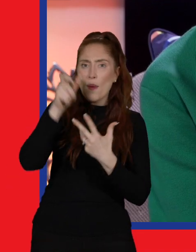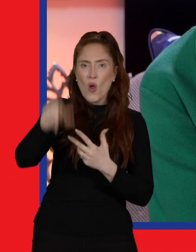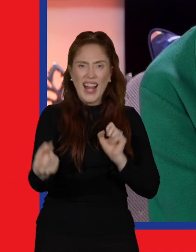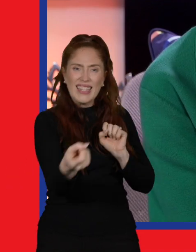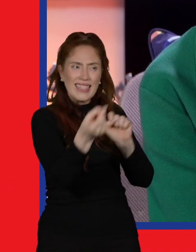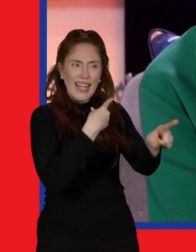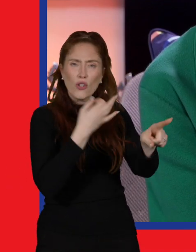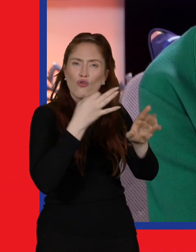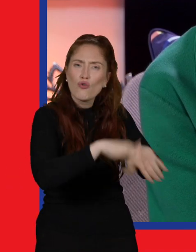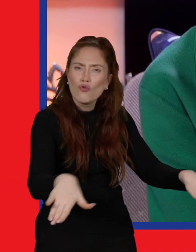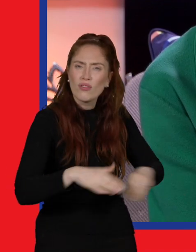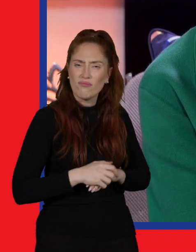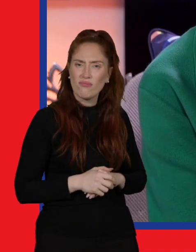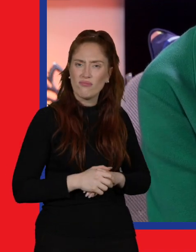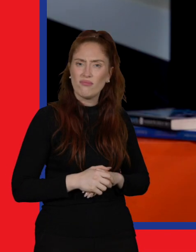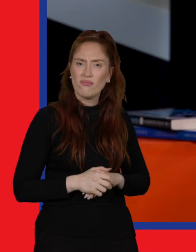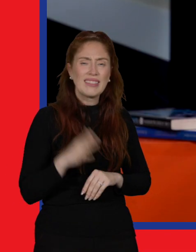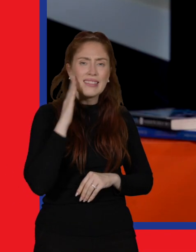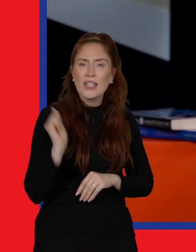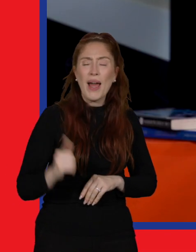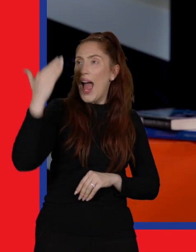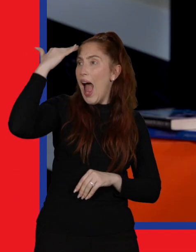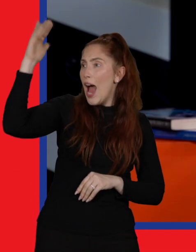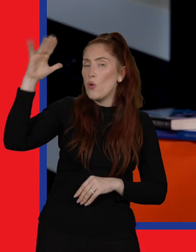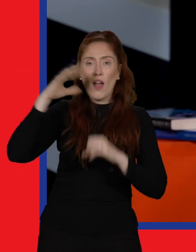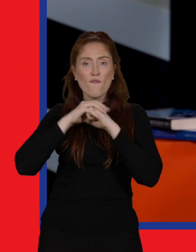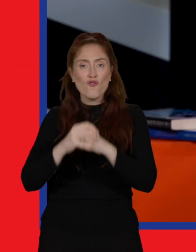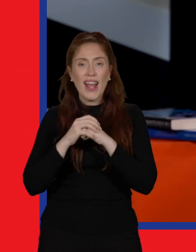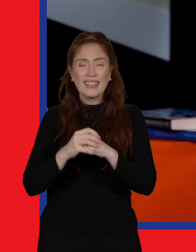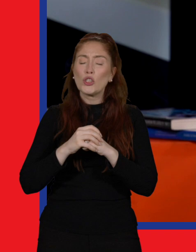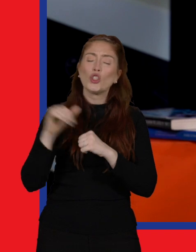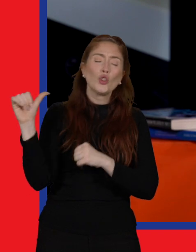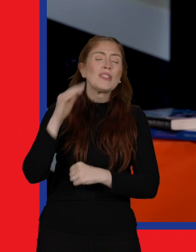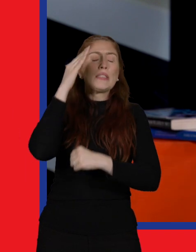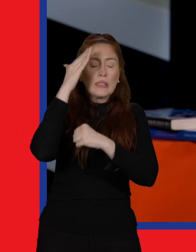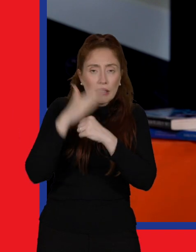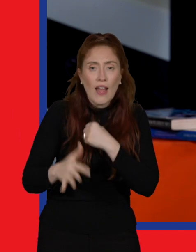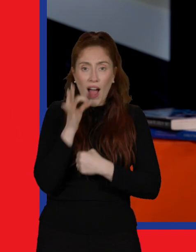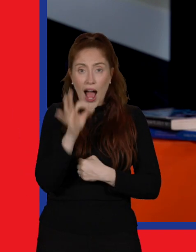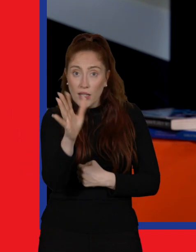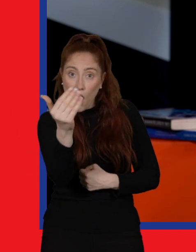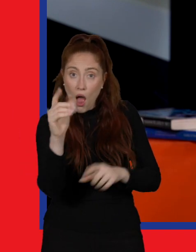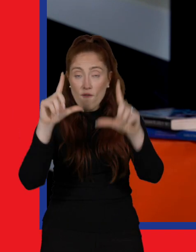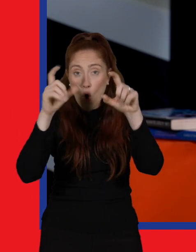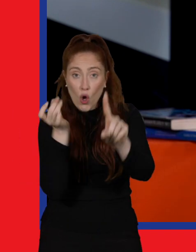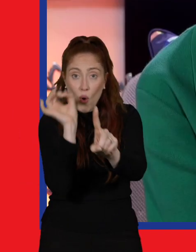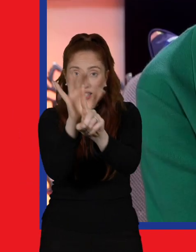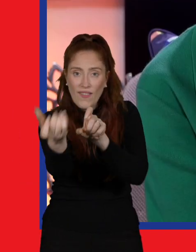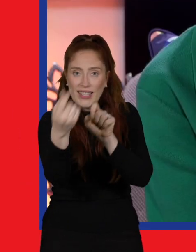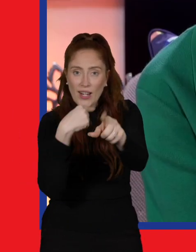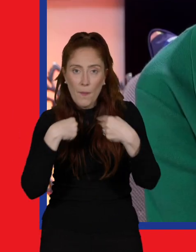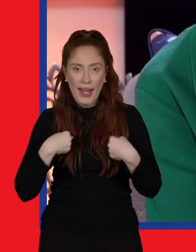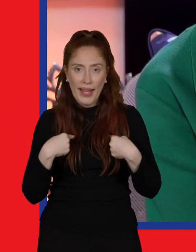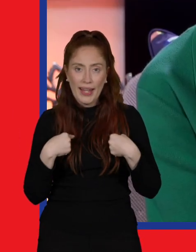own or someone else's private body parts. No one, including adults or friends, should ever ask you to take or send them photos of